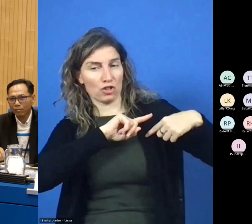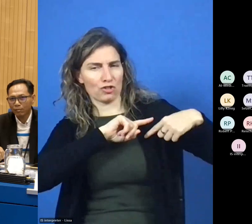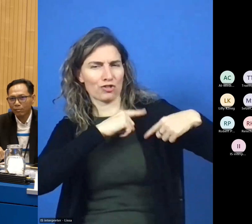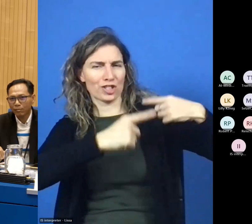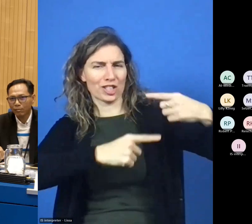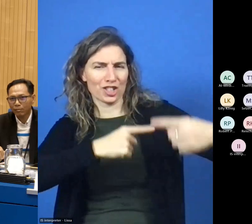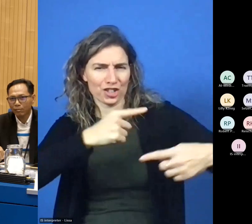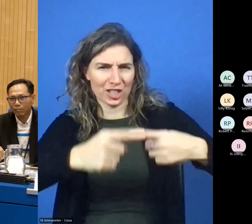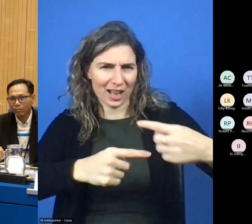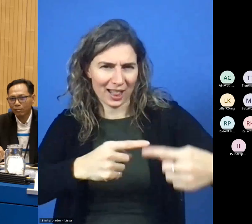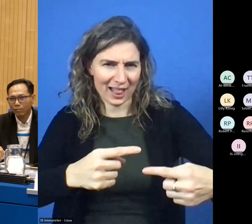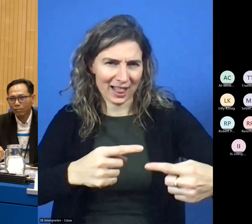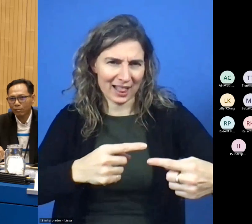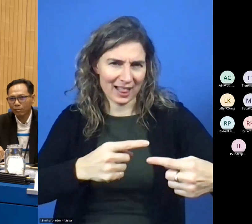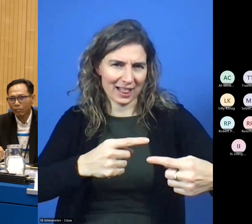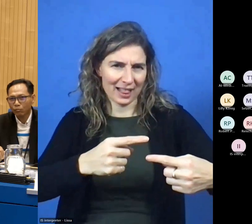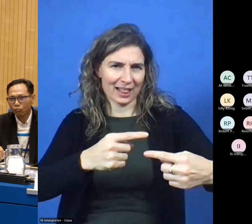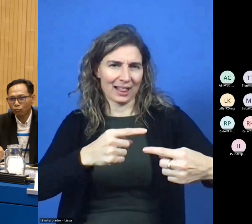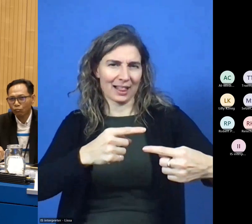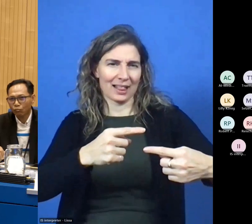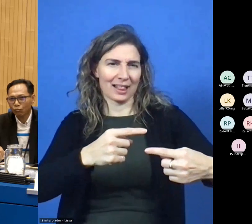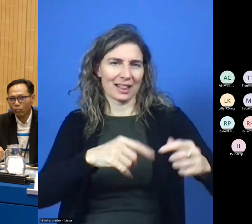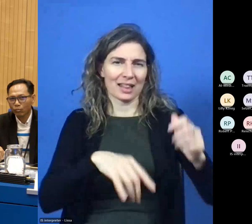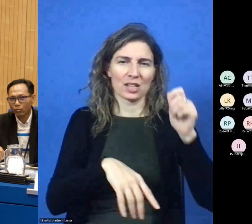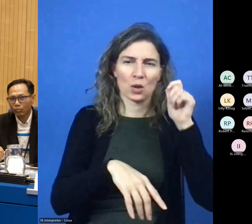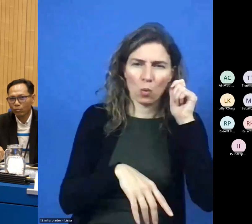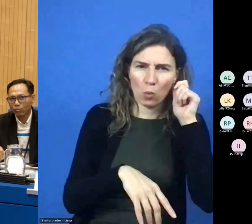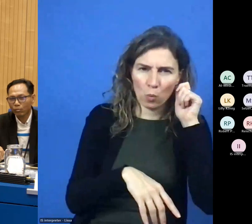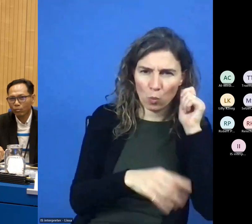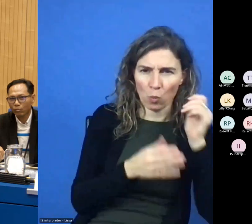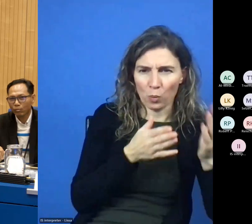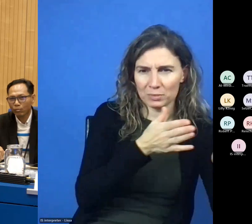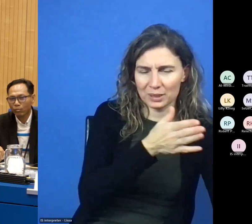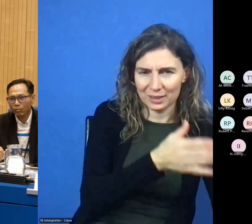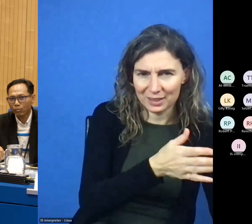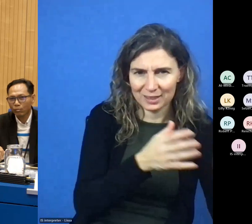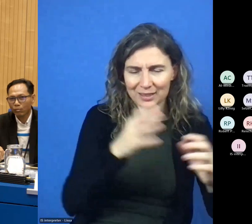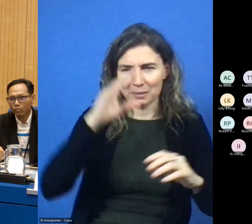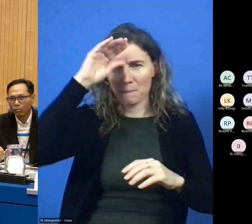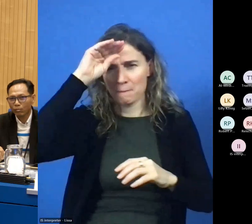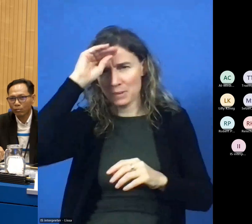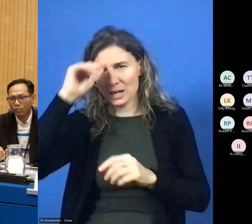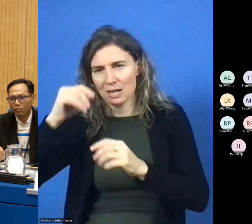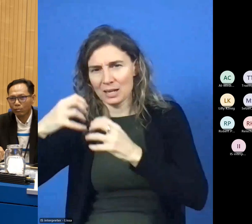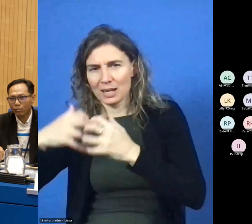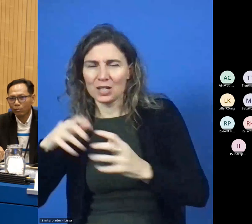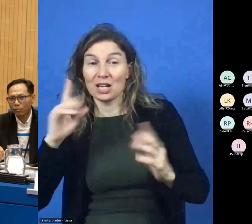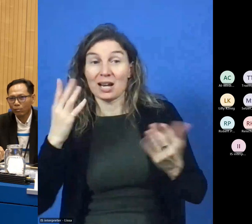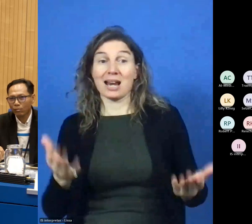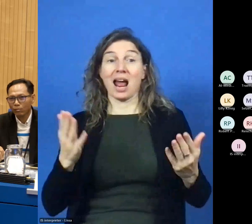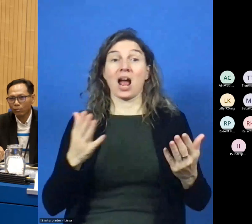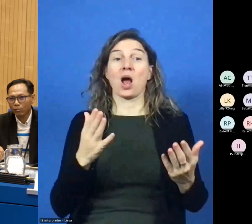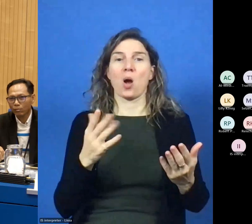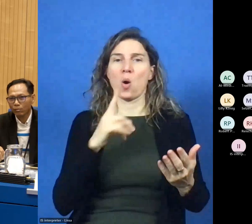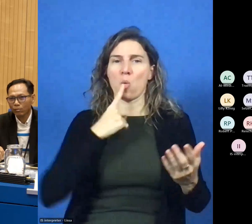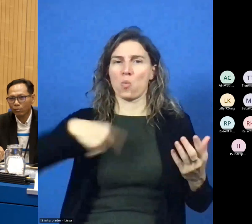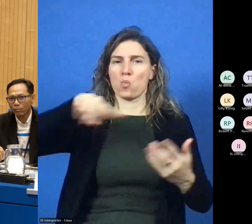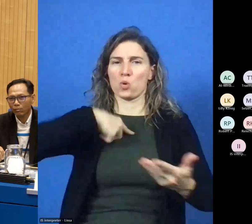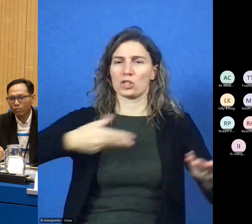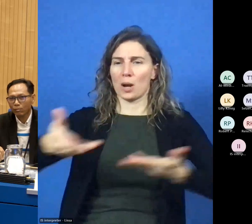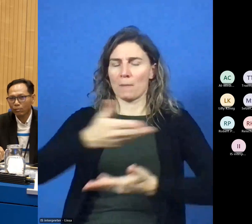Could you maybe comment on that a bit? Because we're talking about equality, we're talking about empowerment, and this is something